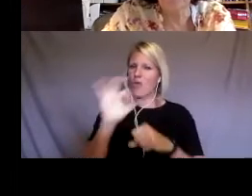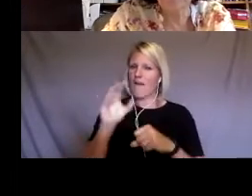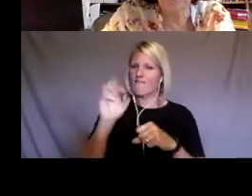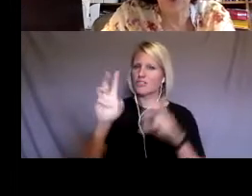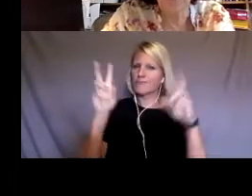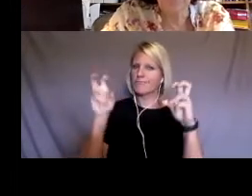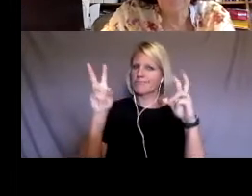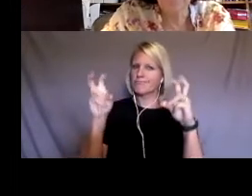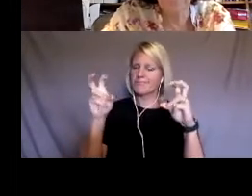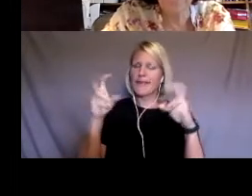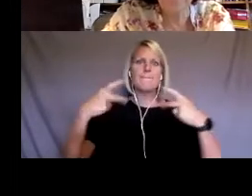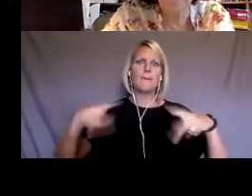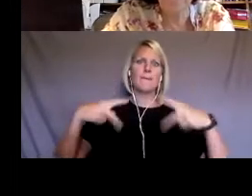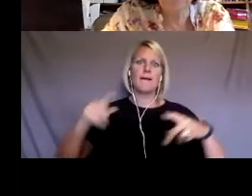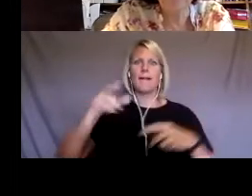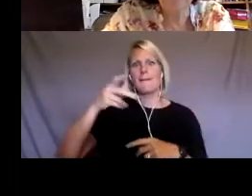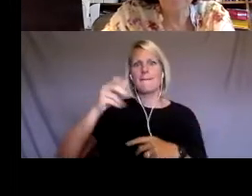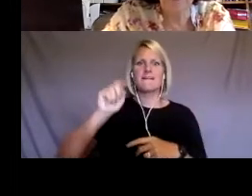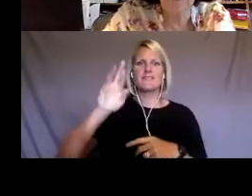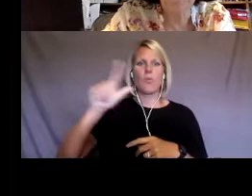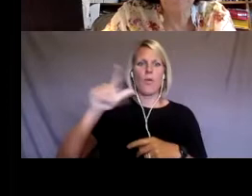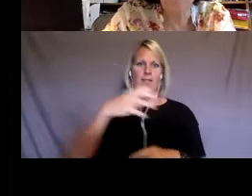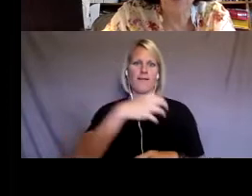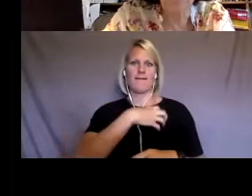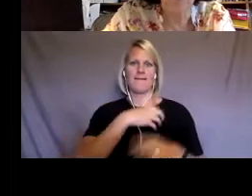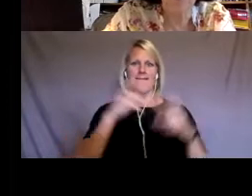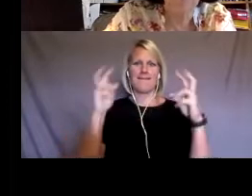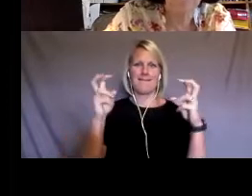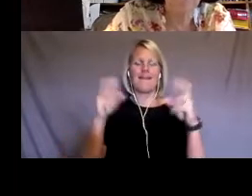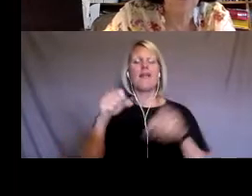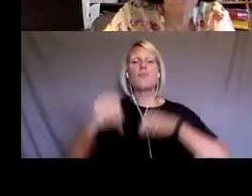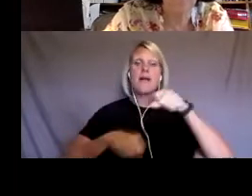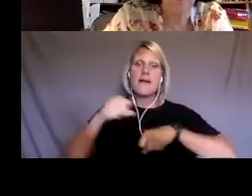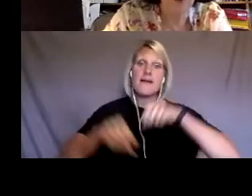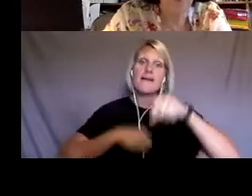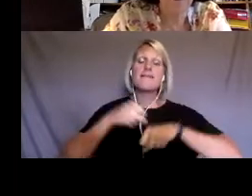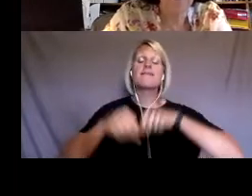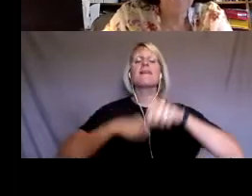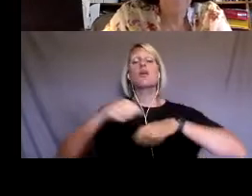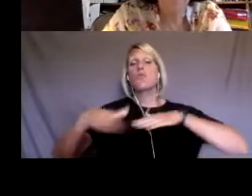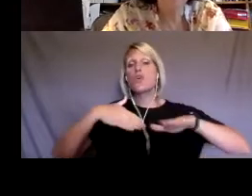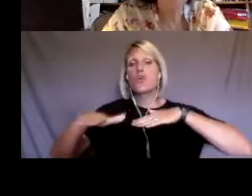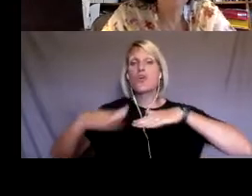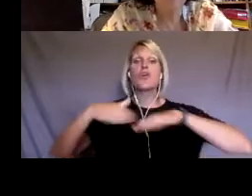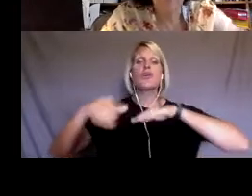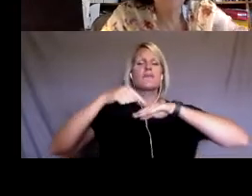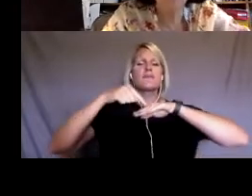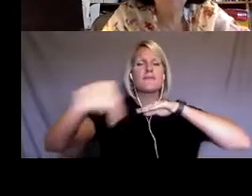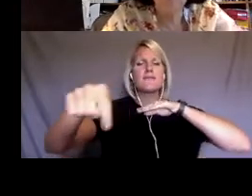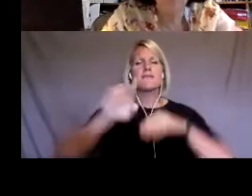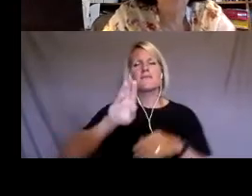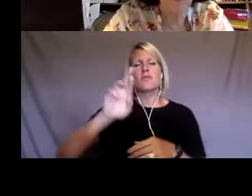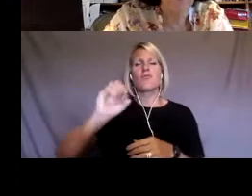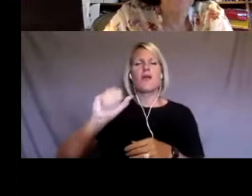purple patrol that rides and walks along the seats of Broadway and tries to